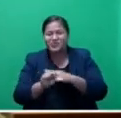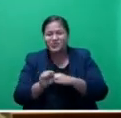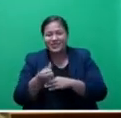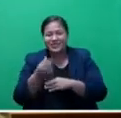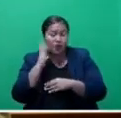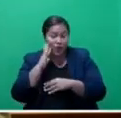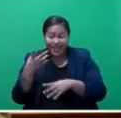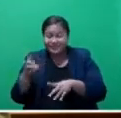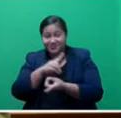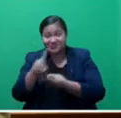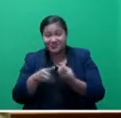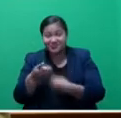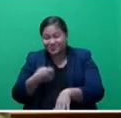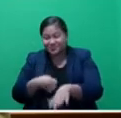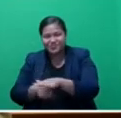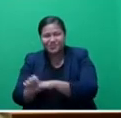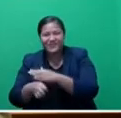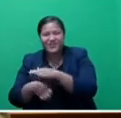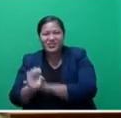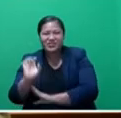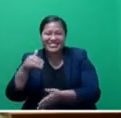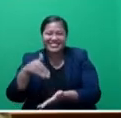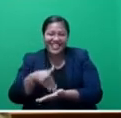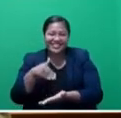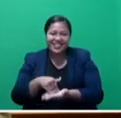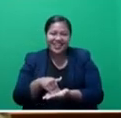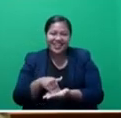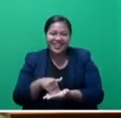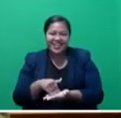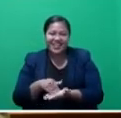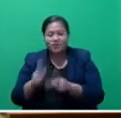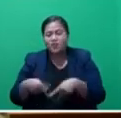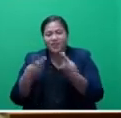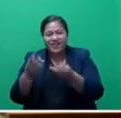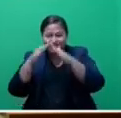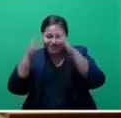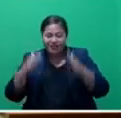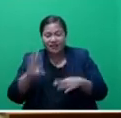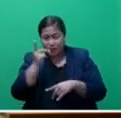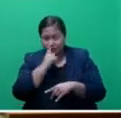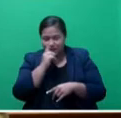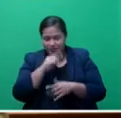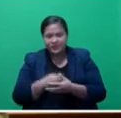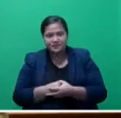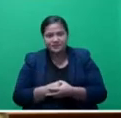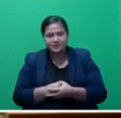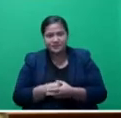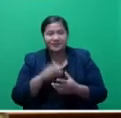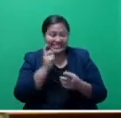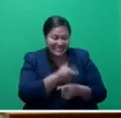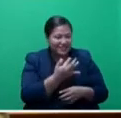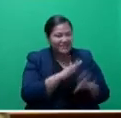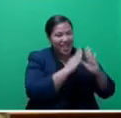of disaster to shelter people and provide them relief in case they have their dwelling damaged and destroyed in